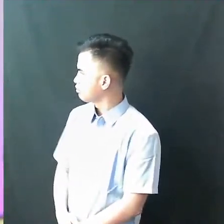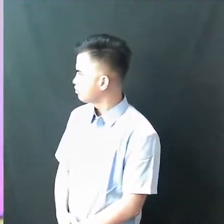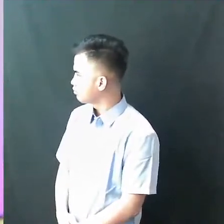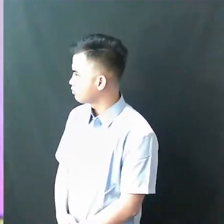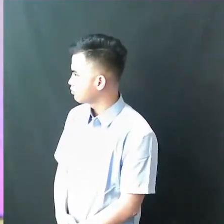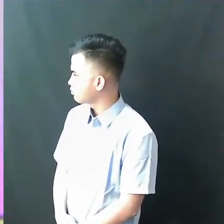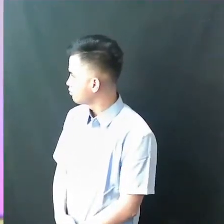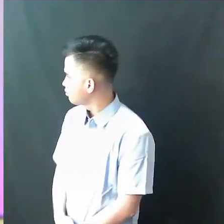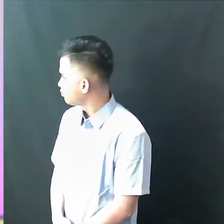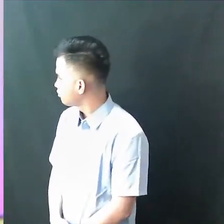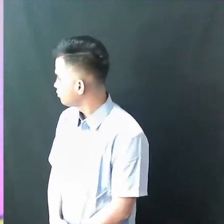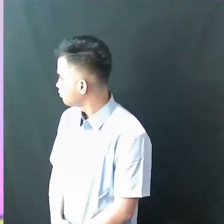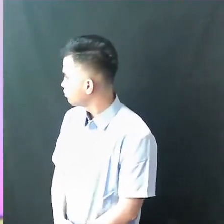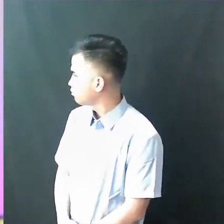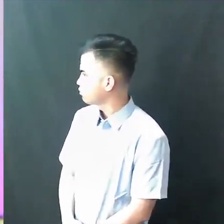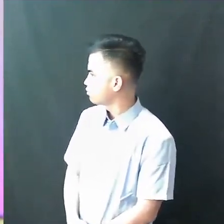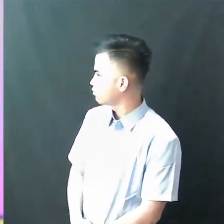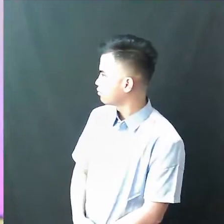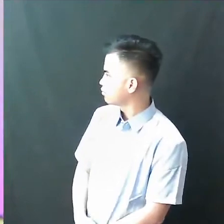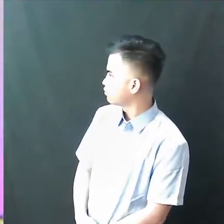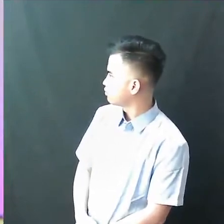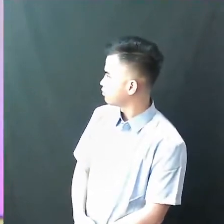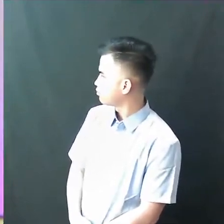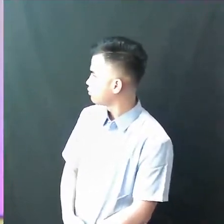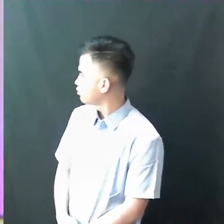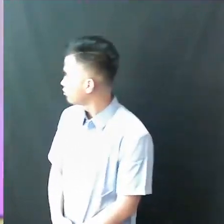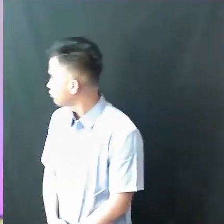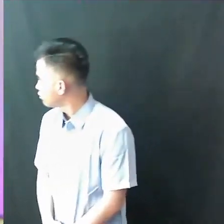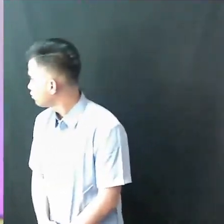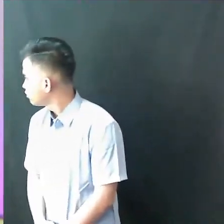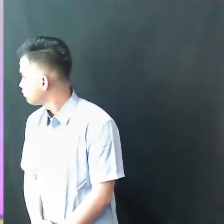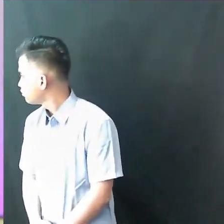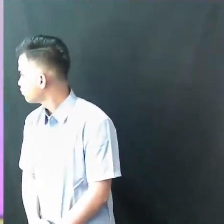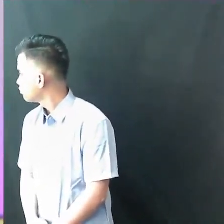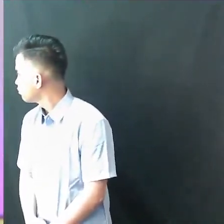As Brother Nathan, you like to give update para kuan? Para mag-bring me maayo?